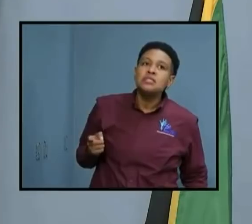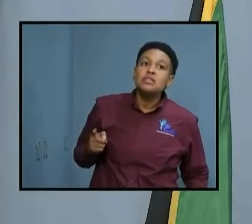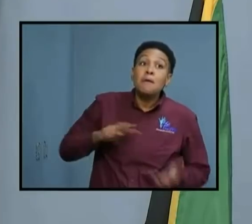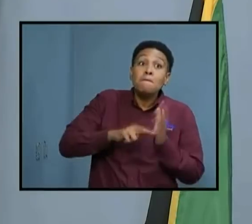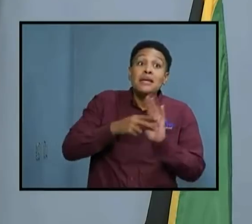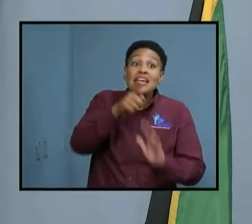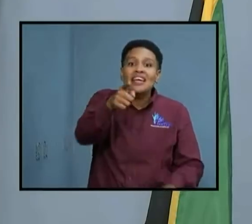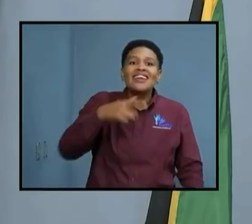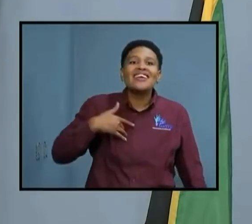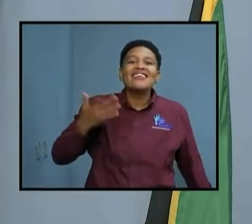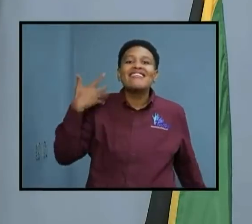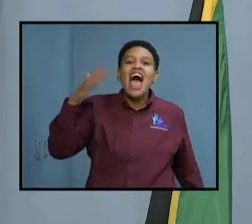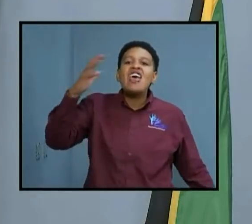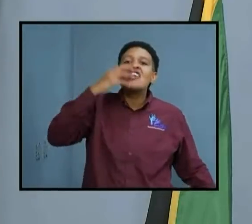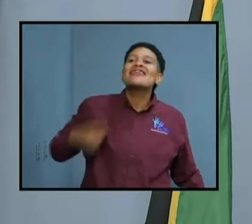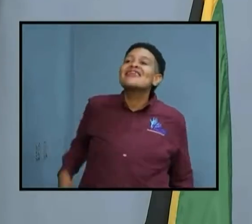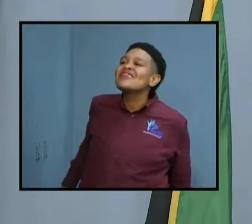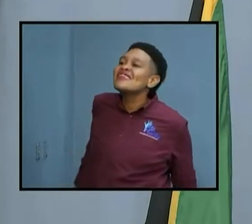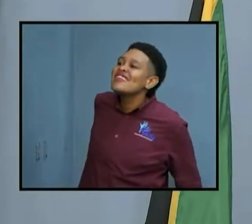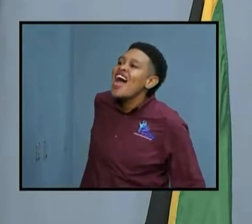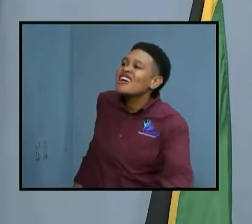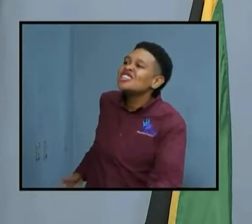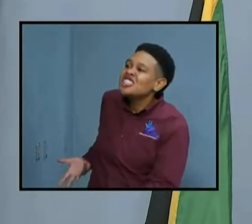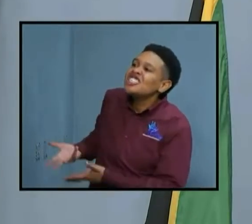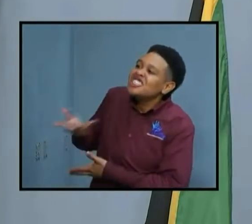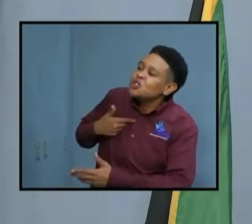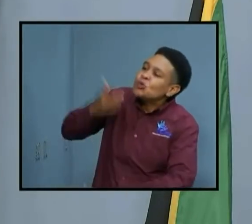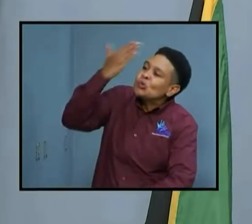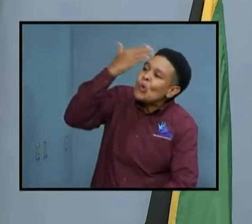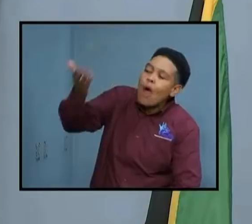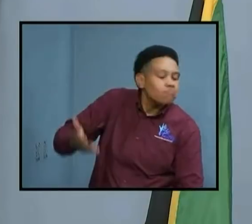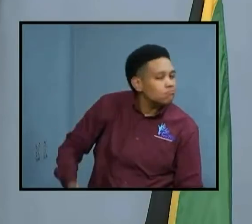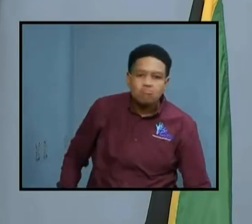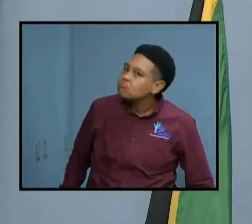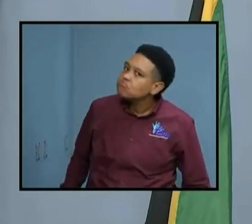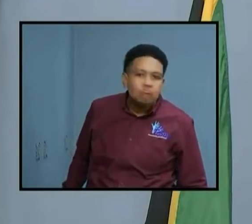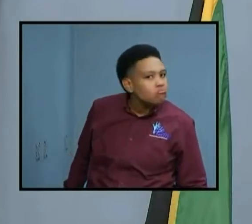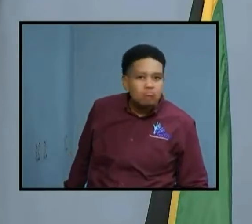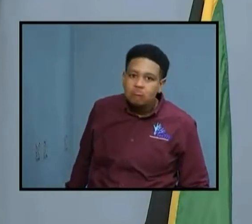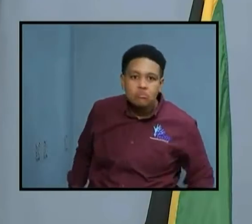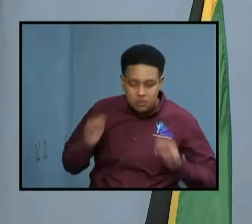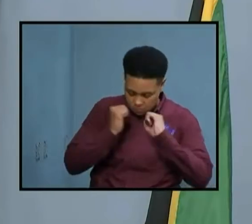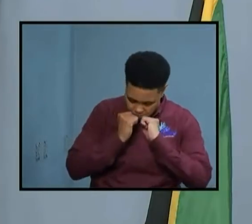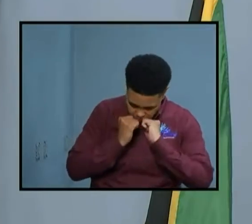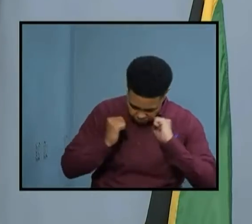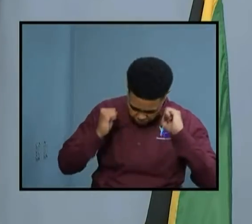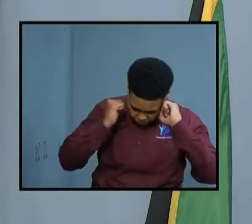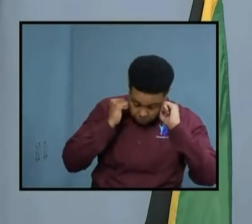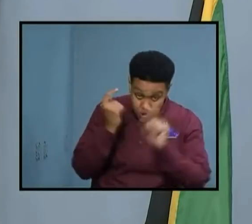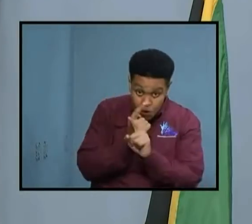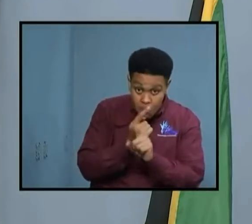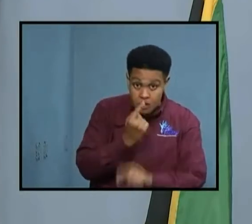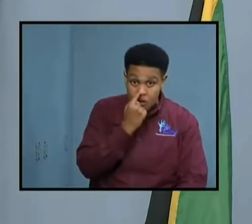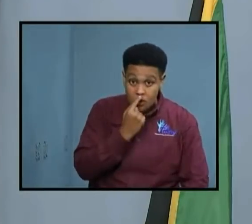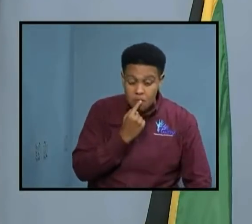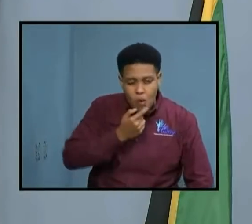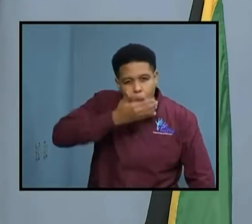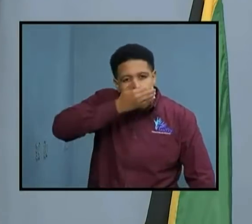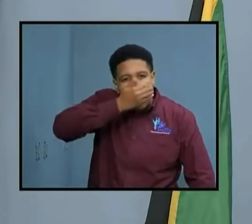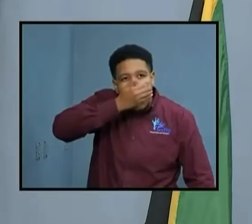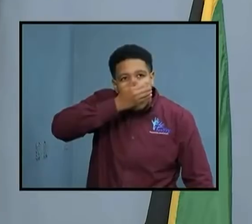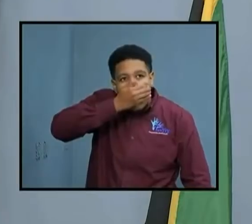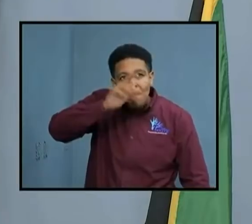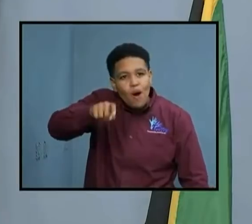let your guard down. You have to wear your masks properly, covering the nose and mouth. I've seen